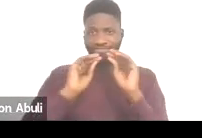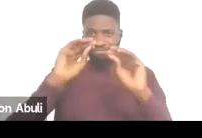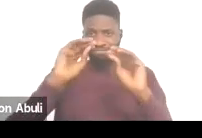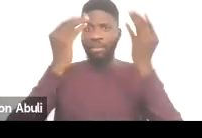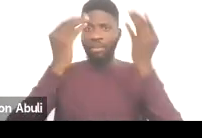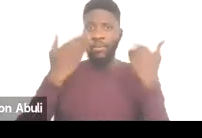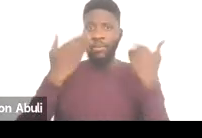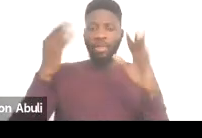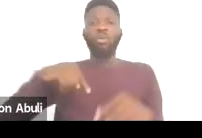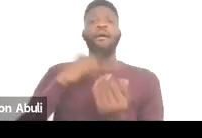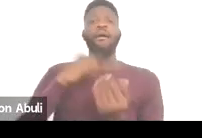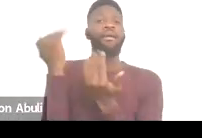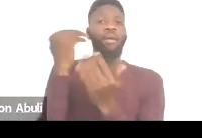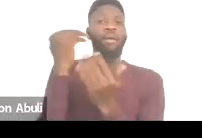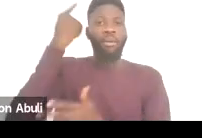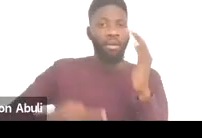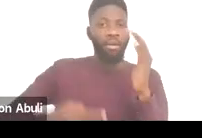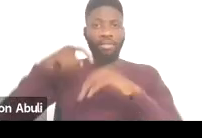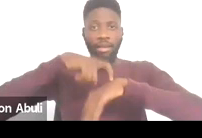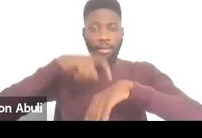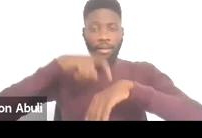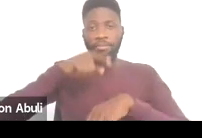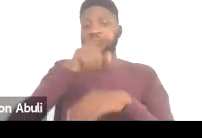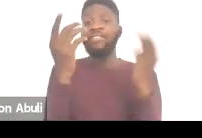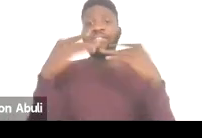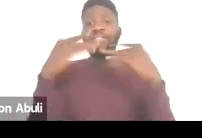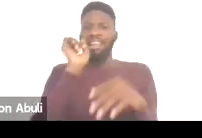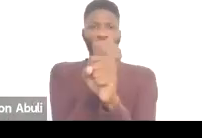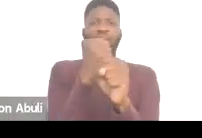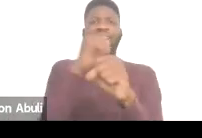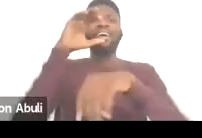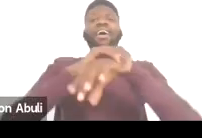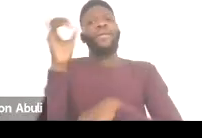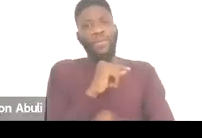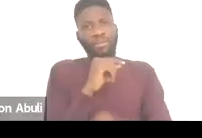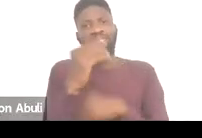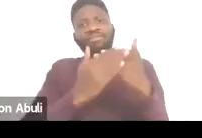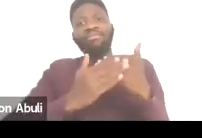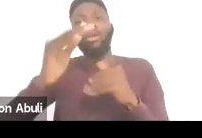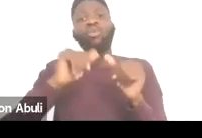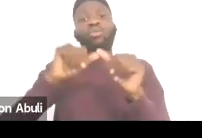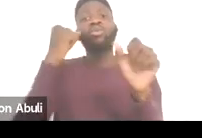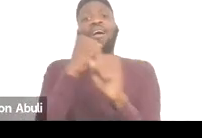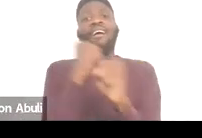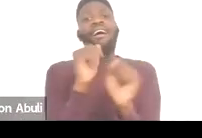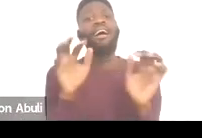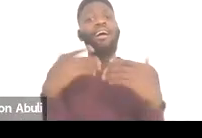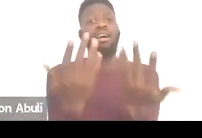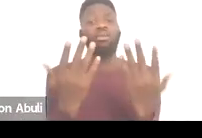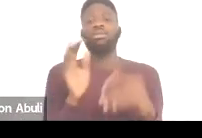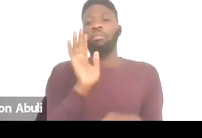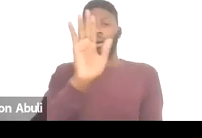end of this, despite getting a job, you've gotten your job. How are you going to keep your job? How are you going to excel at your